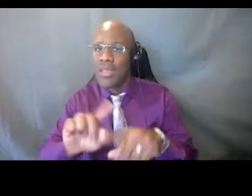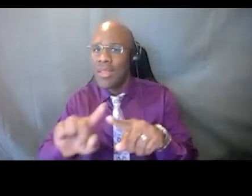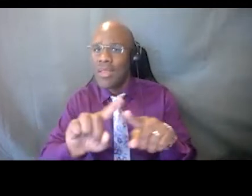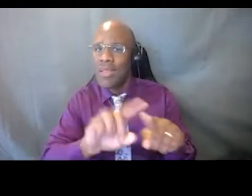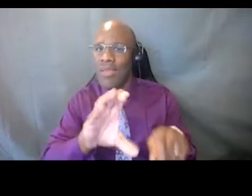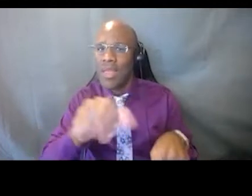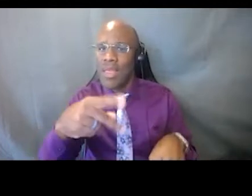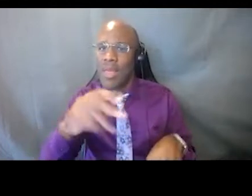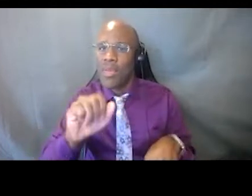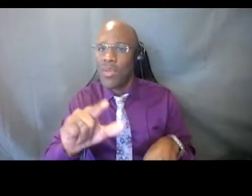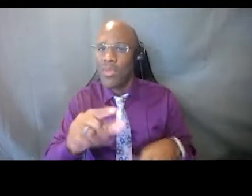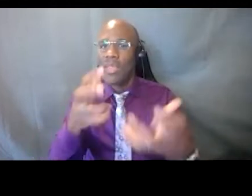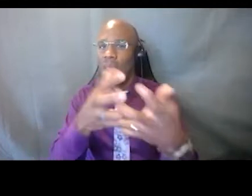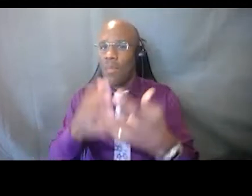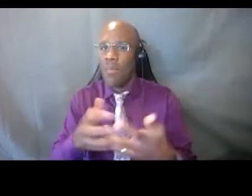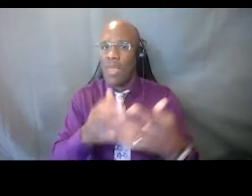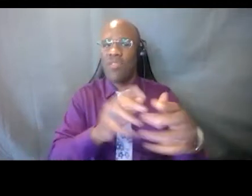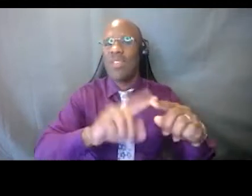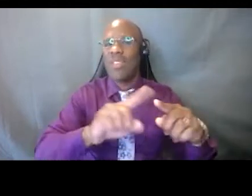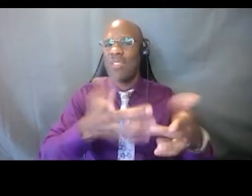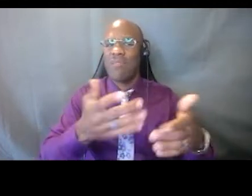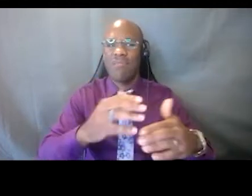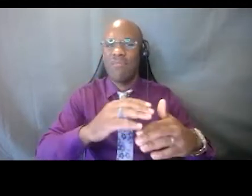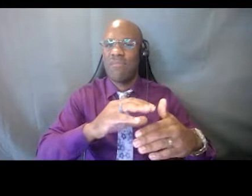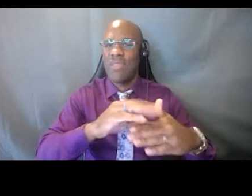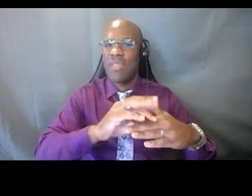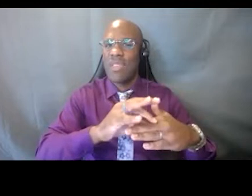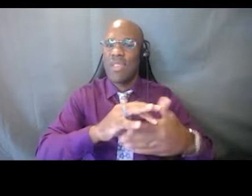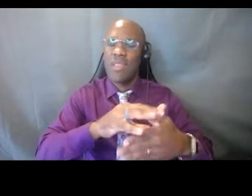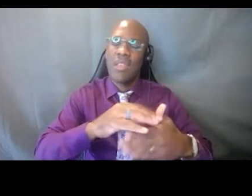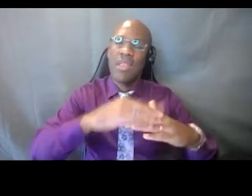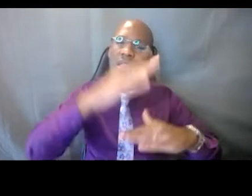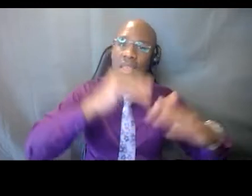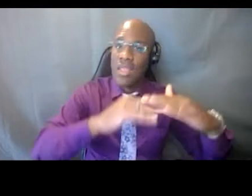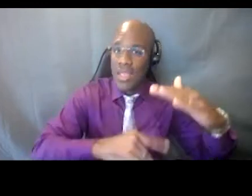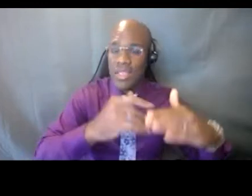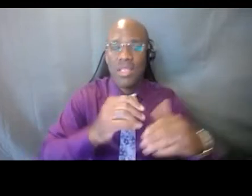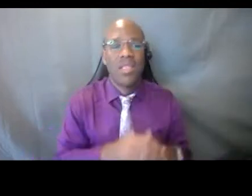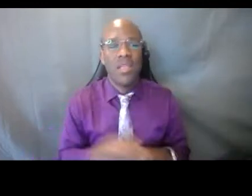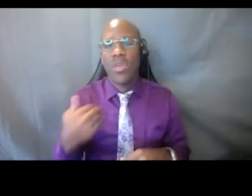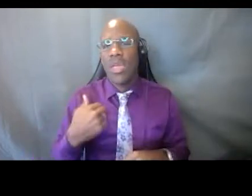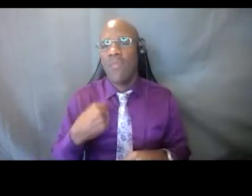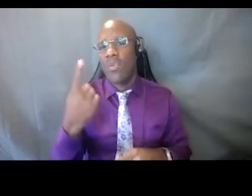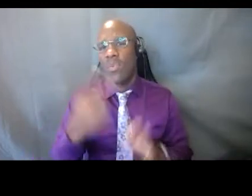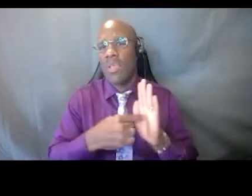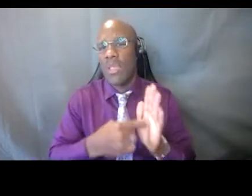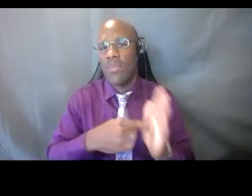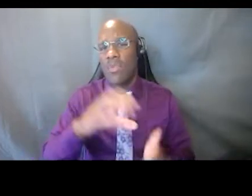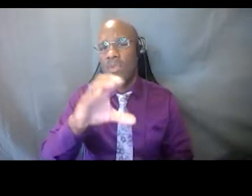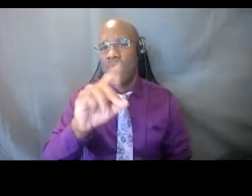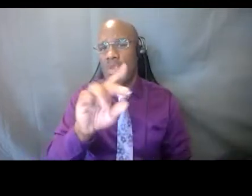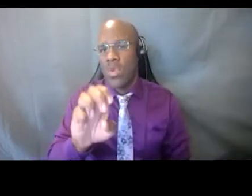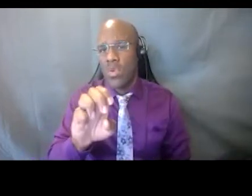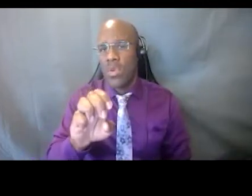So we might think of this as these ideas, this concept of code switching, right? This idea to easily be able to go in and out